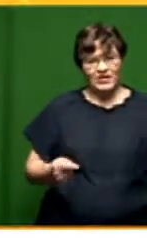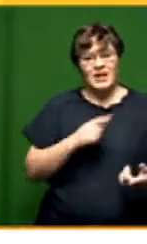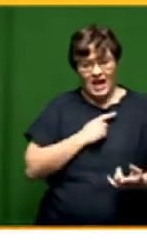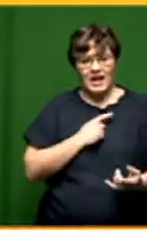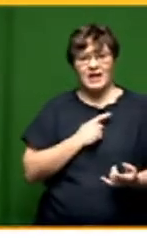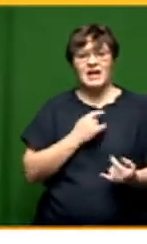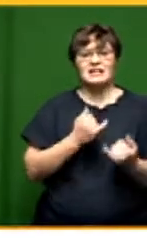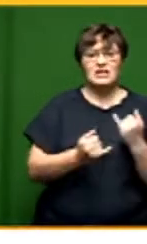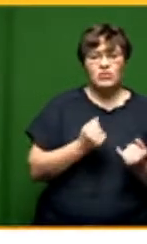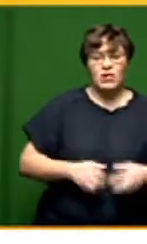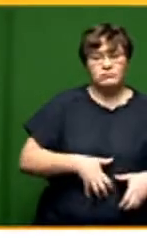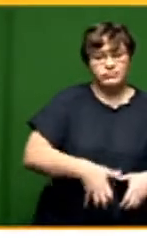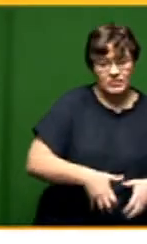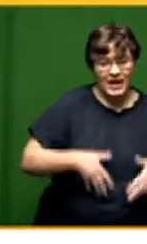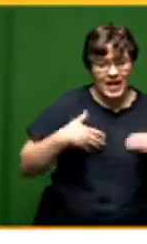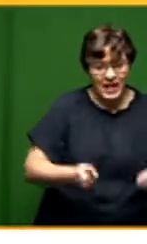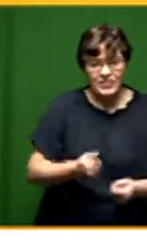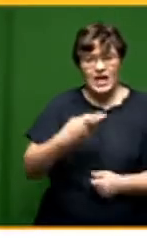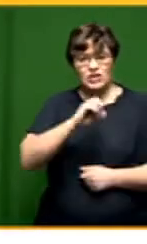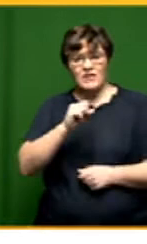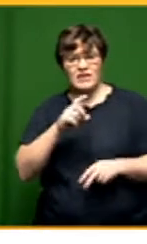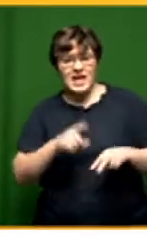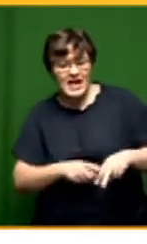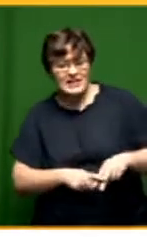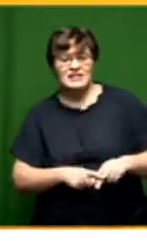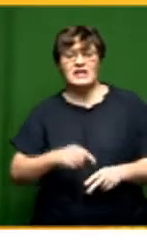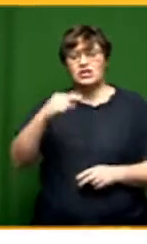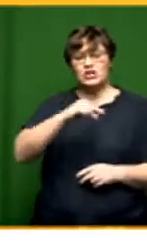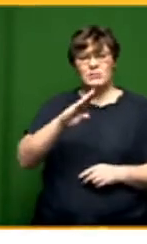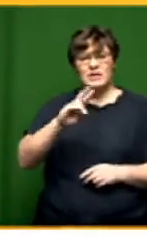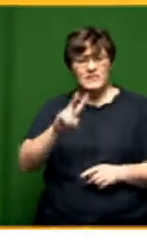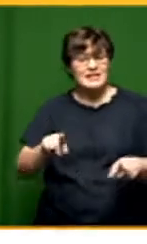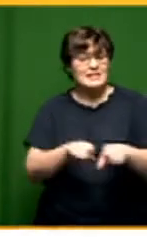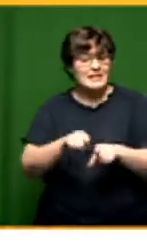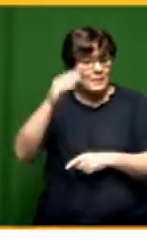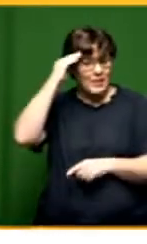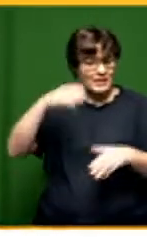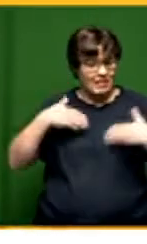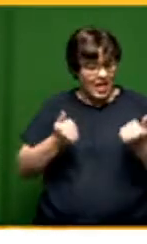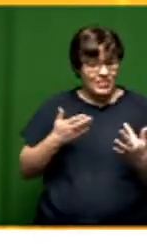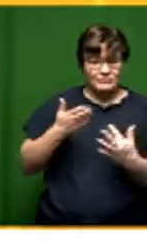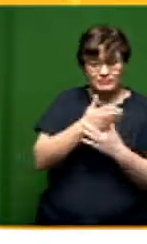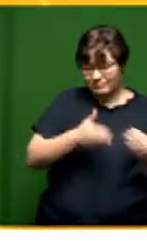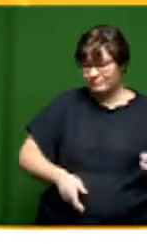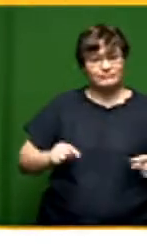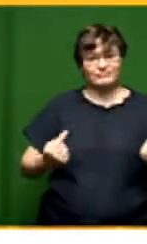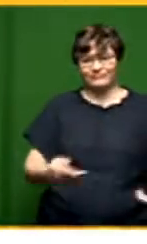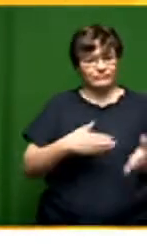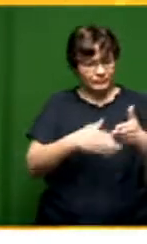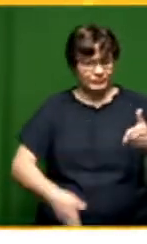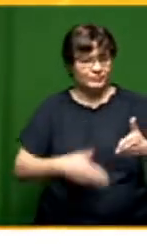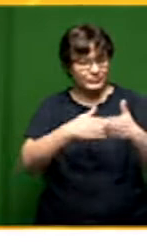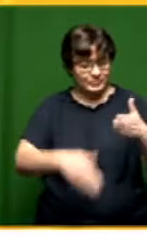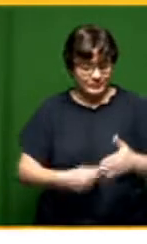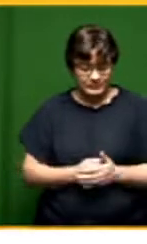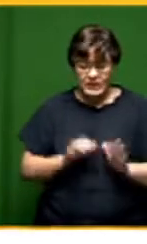health, HIV and gender based violence services, as well as mental health services. So to talk to us about the challenges